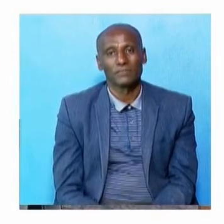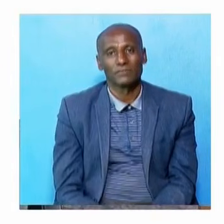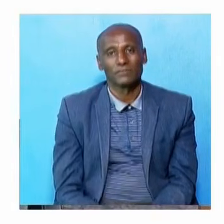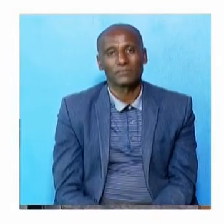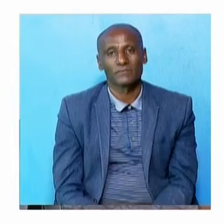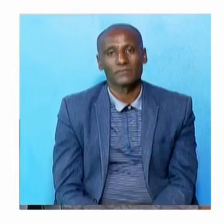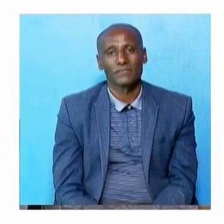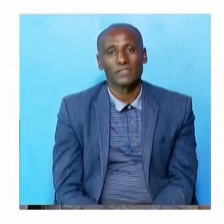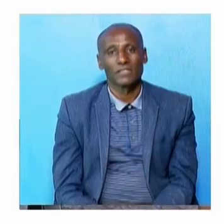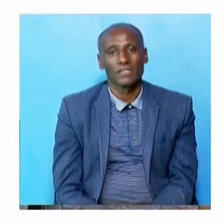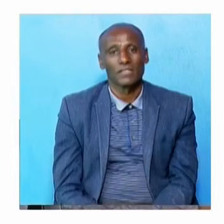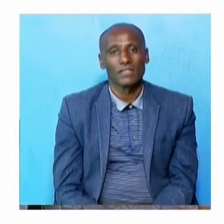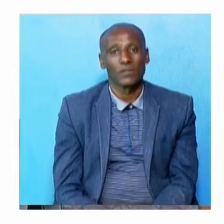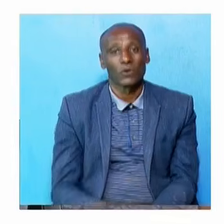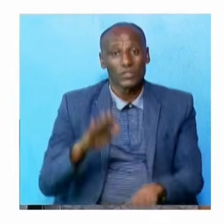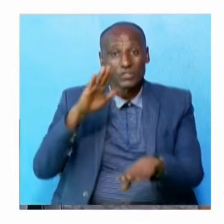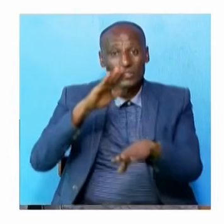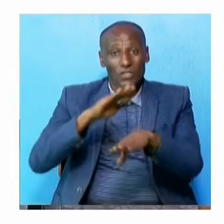calling